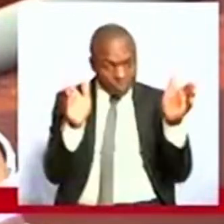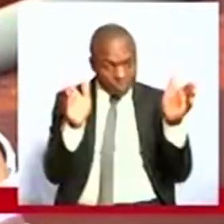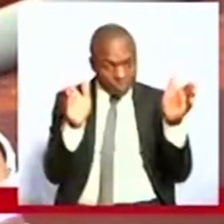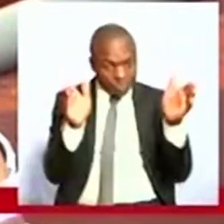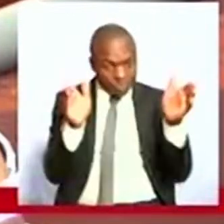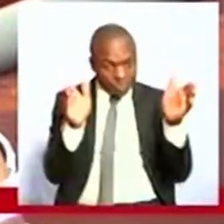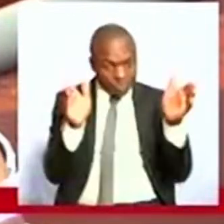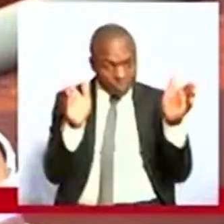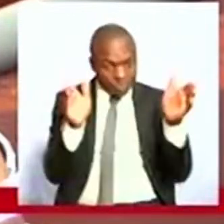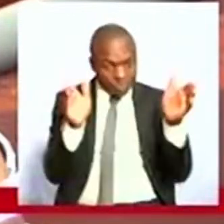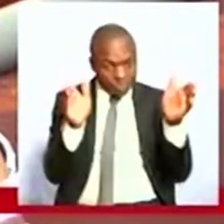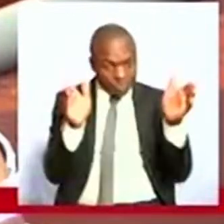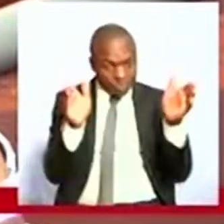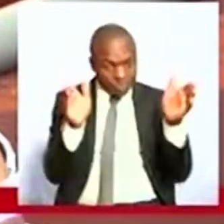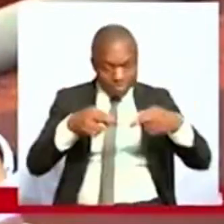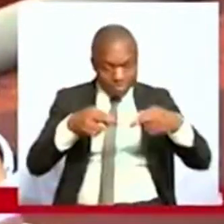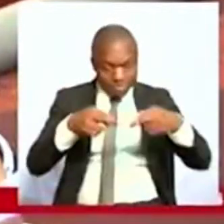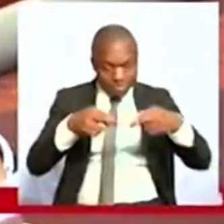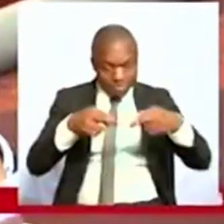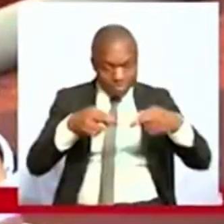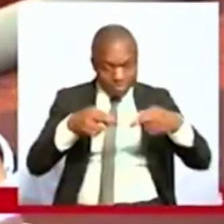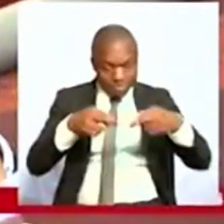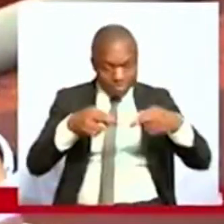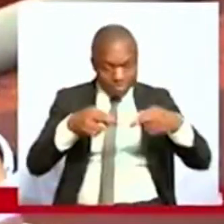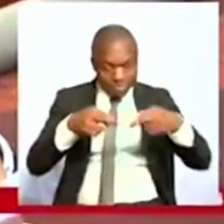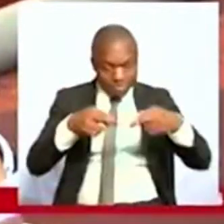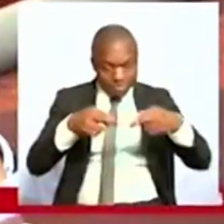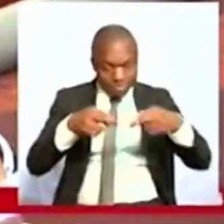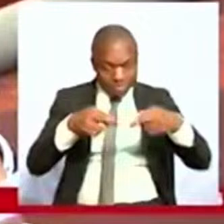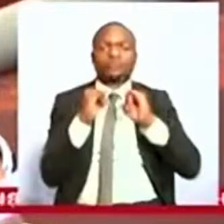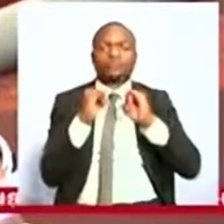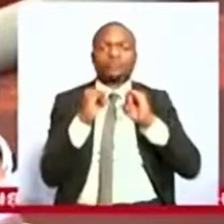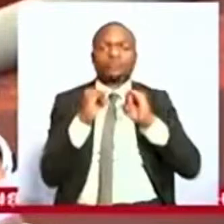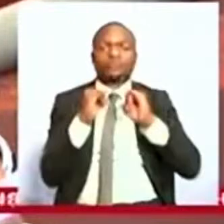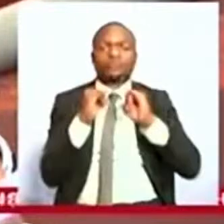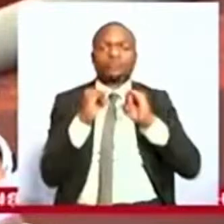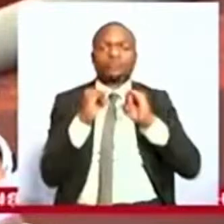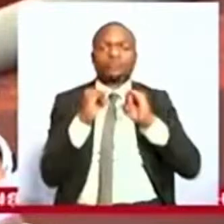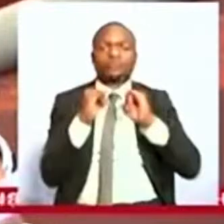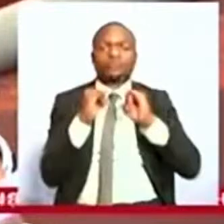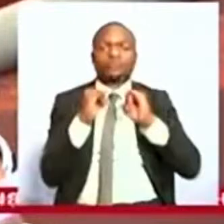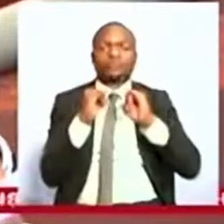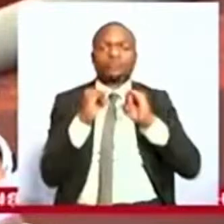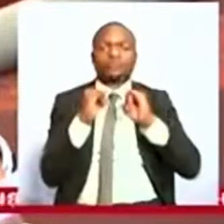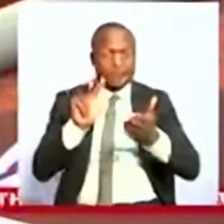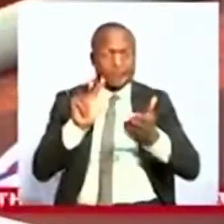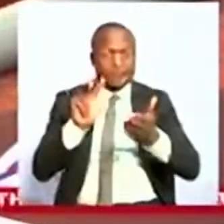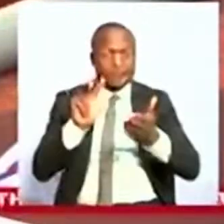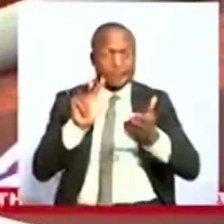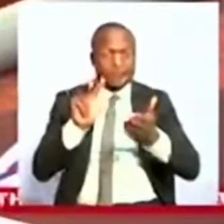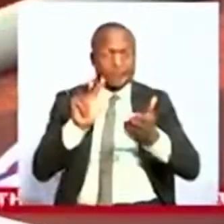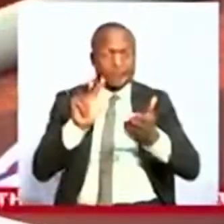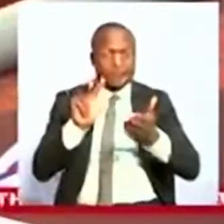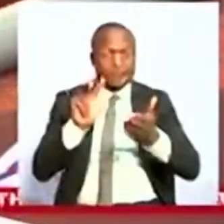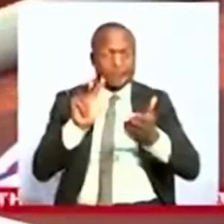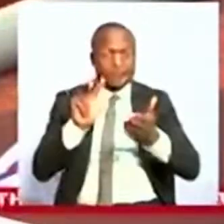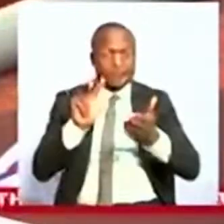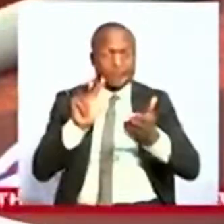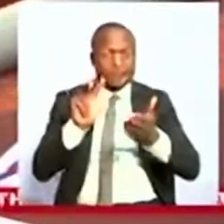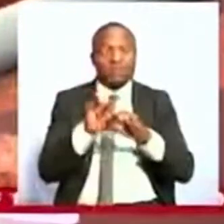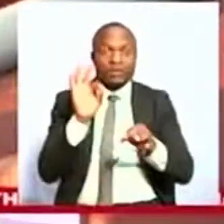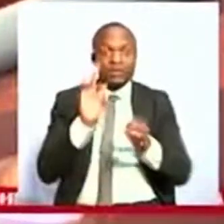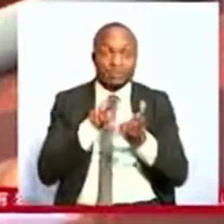study. Then we'll give an overview of the implication of ratifying the protocol. Then we'll end with our findings